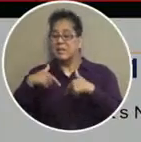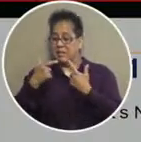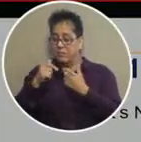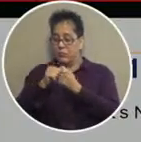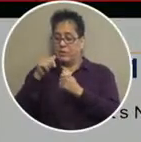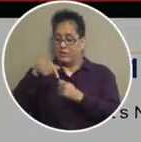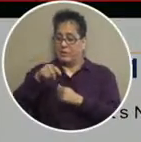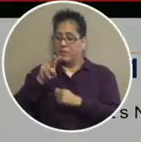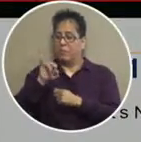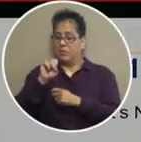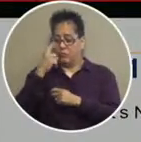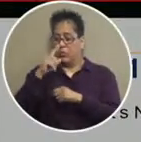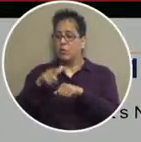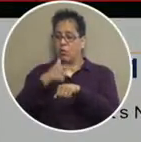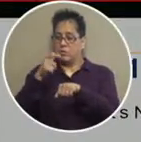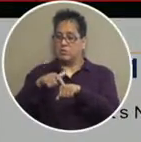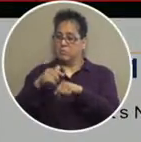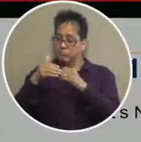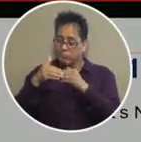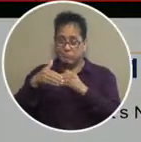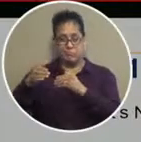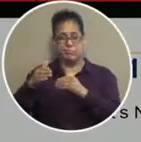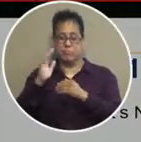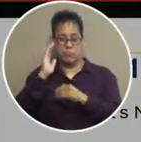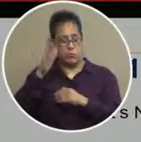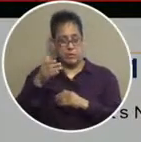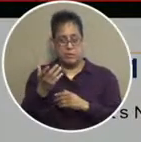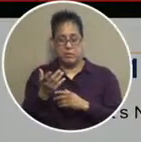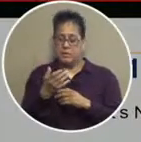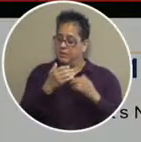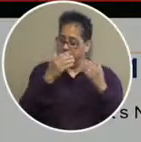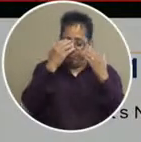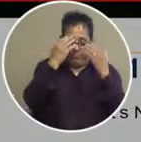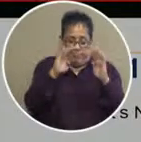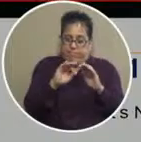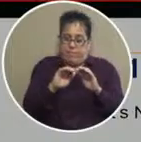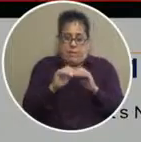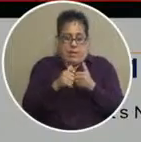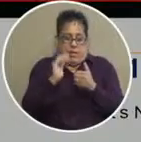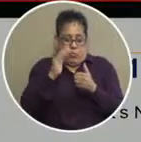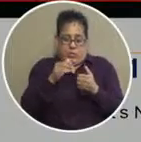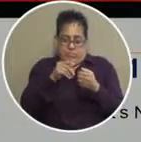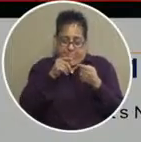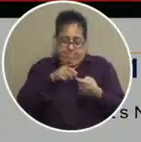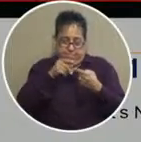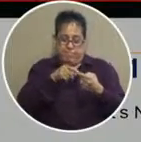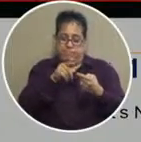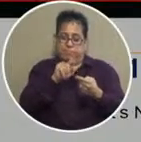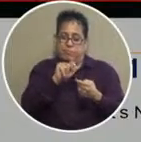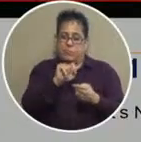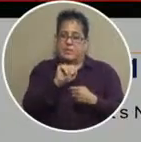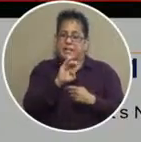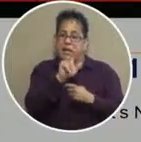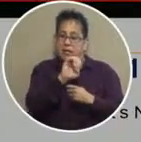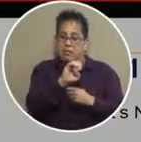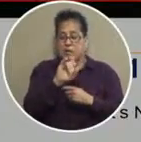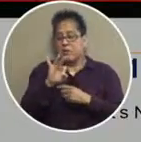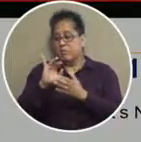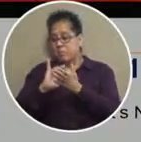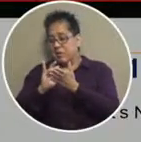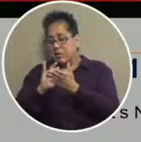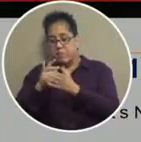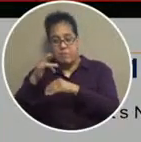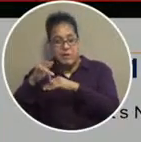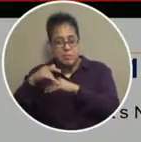for quite a bit of time. We don't know how we're going to be able to tackle the virus, if there's going to be medications